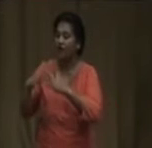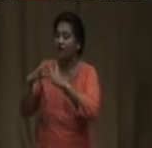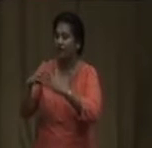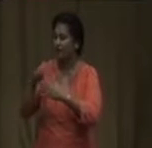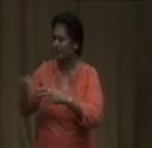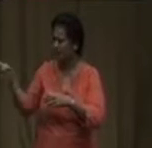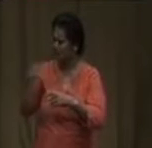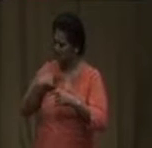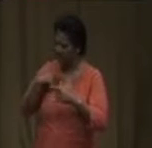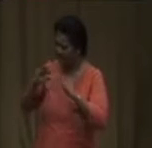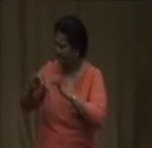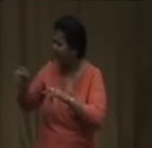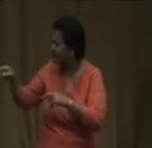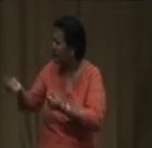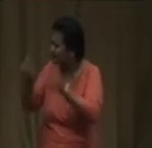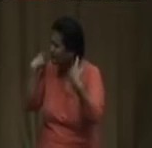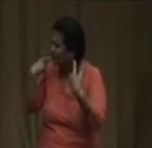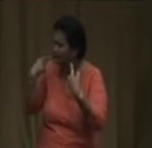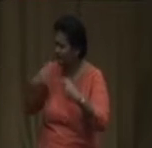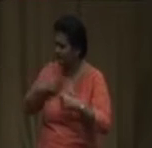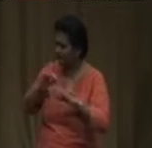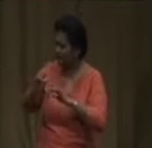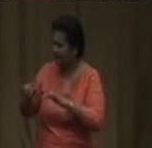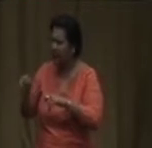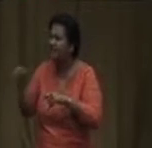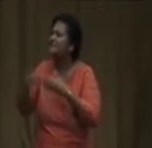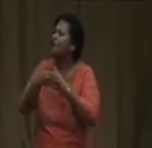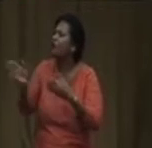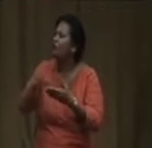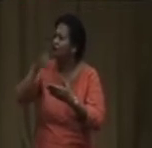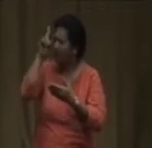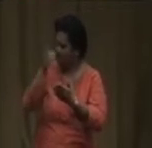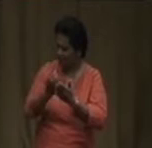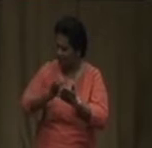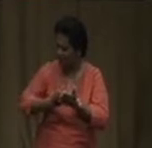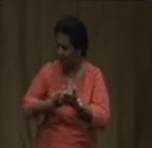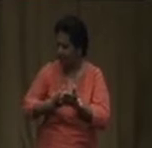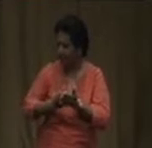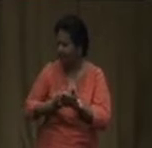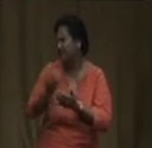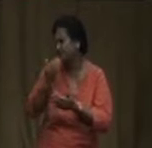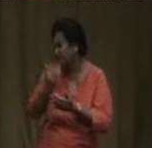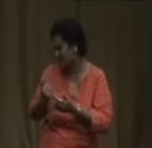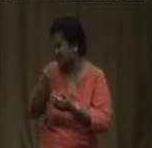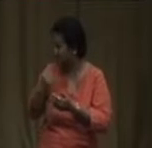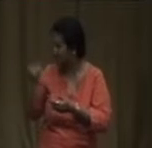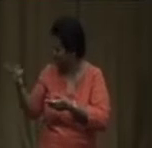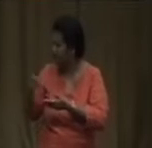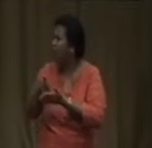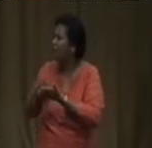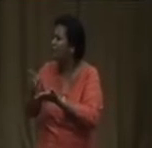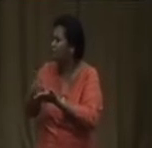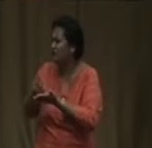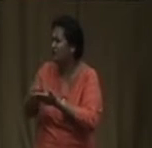back, I said, you don't understand. This is an open education course. Could I at least have permission from one of